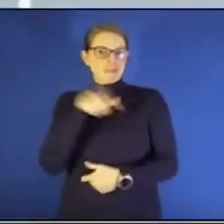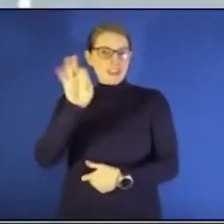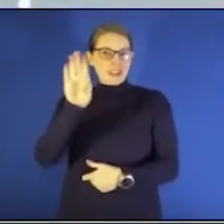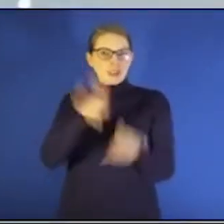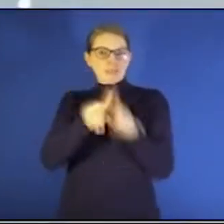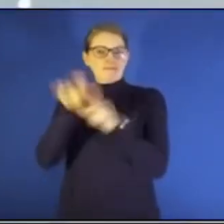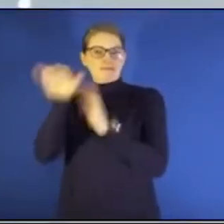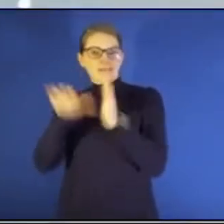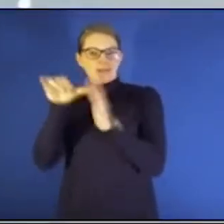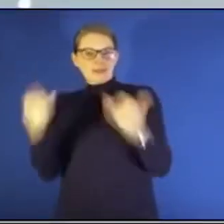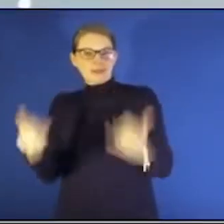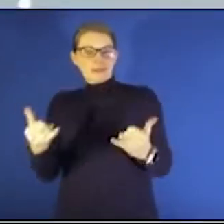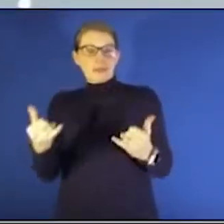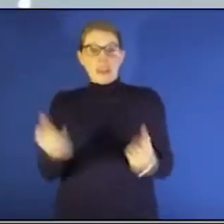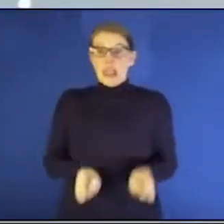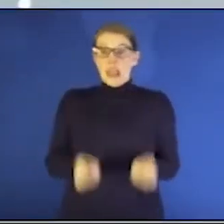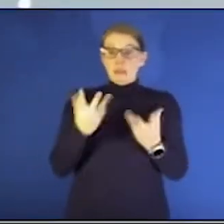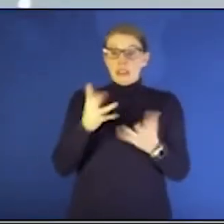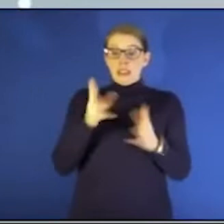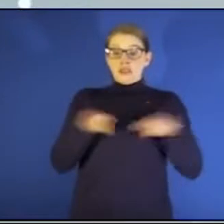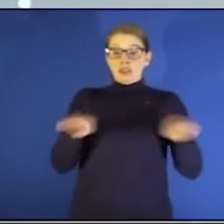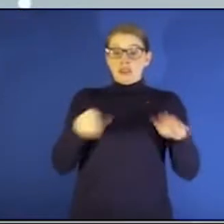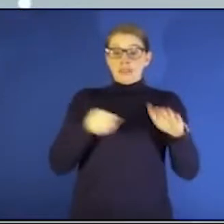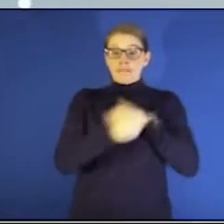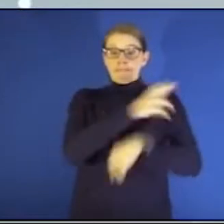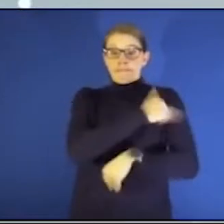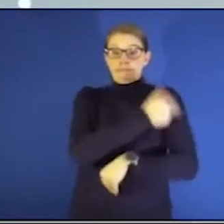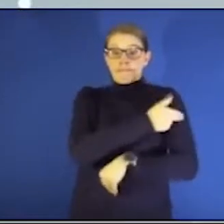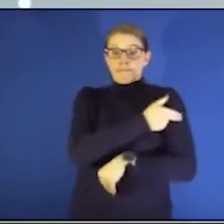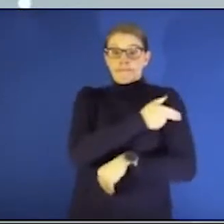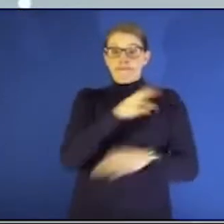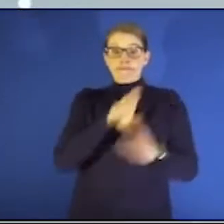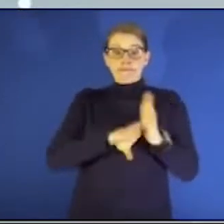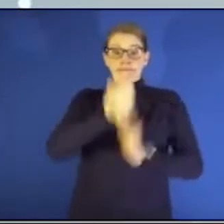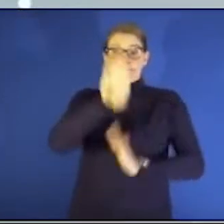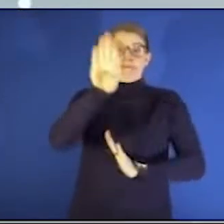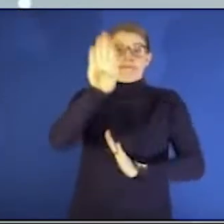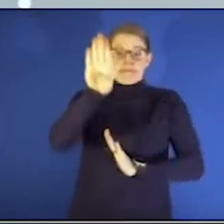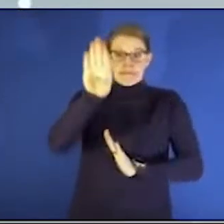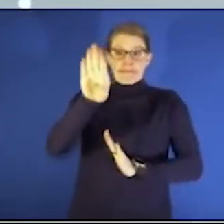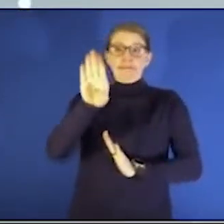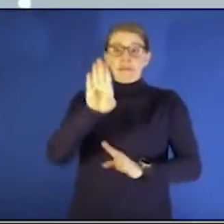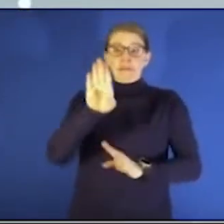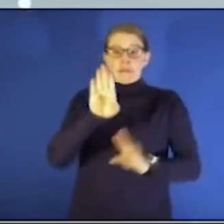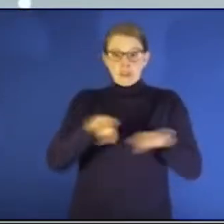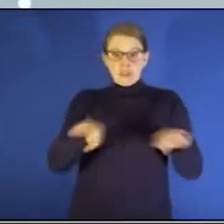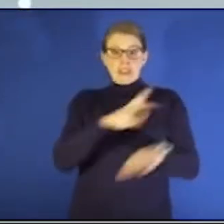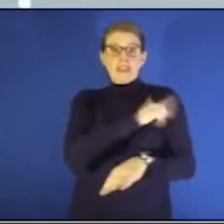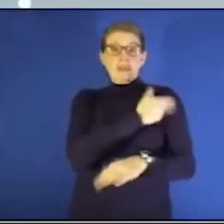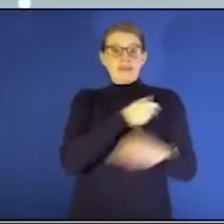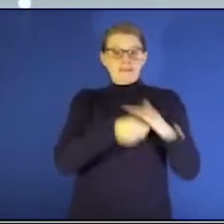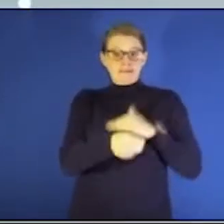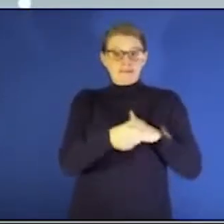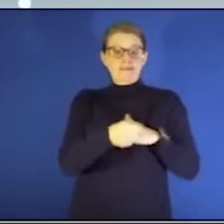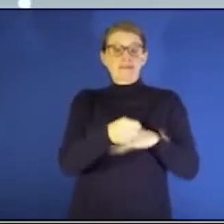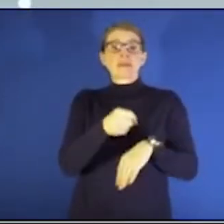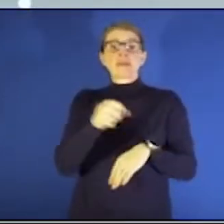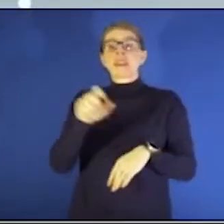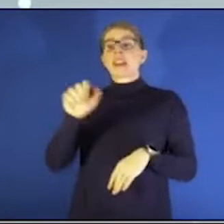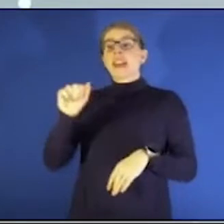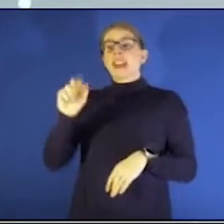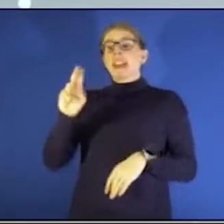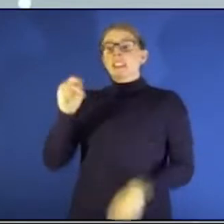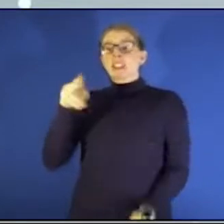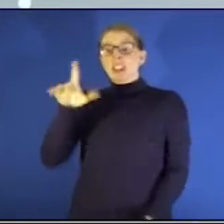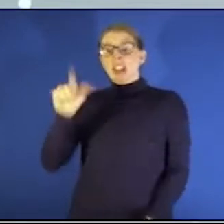number of children hospitalized with COVID remains at higher levels. Supply shortages are also a concern. Dr. Angela Myers joins us with the very